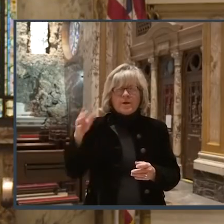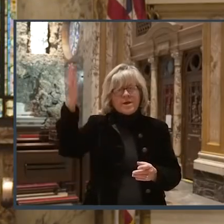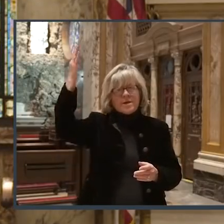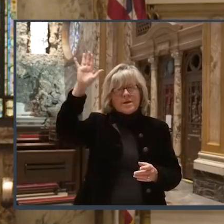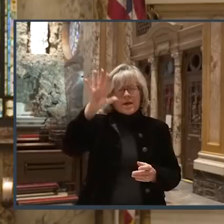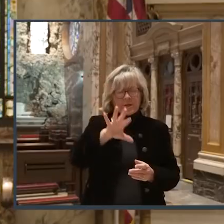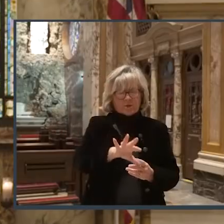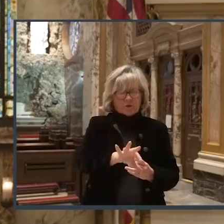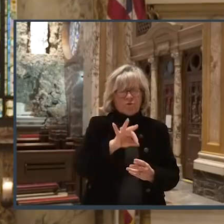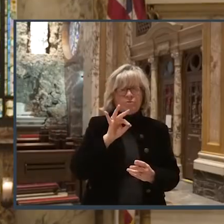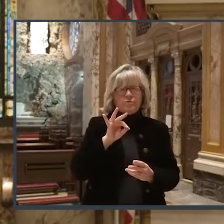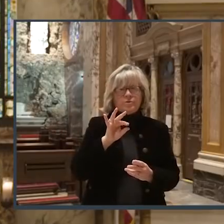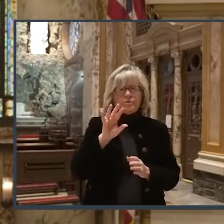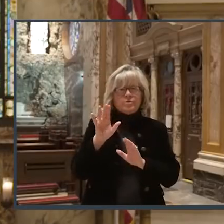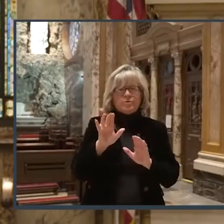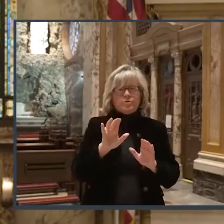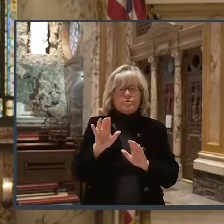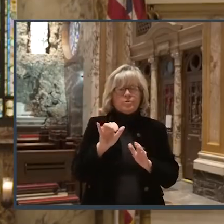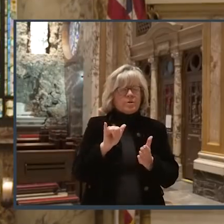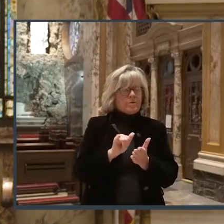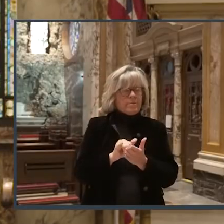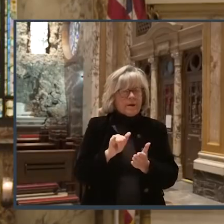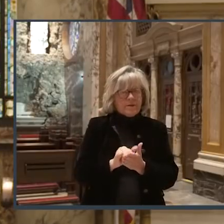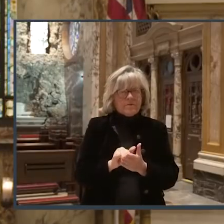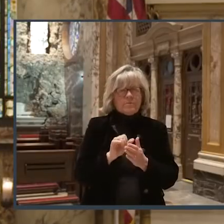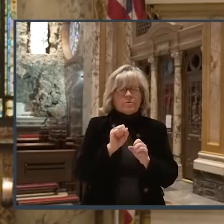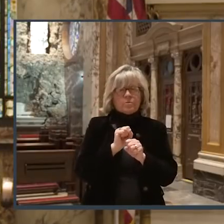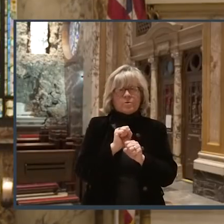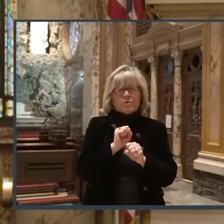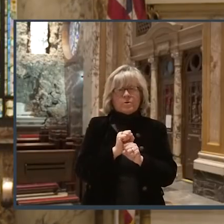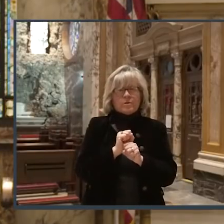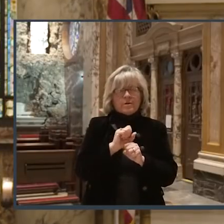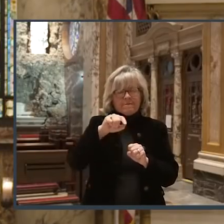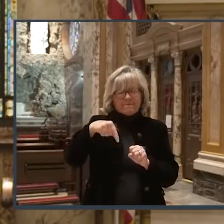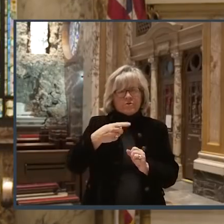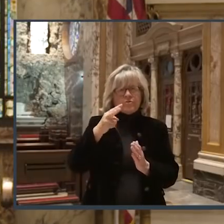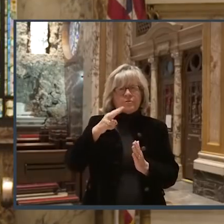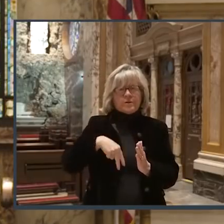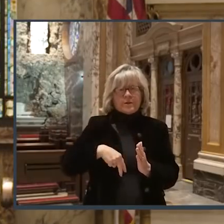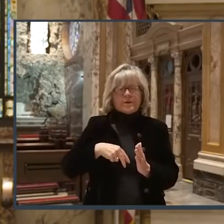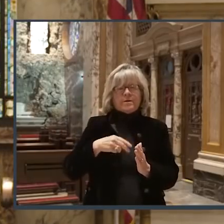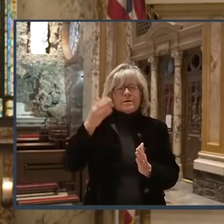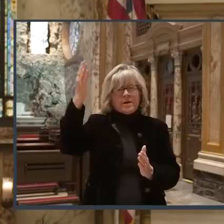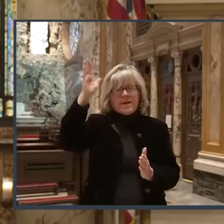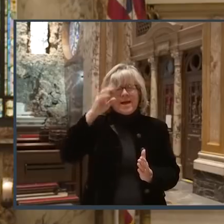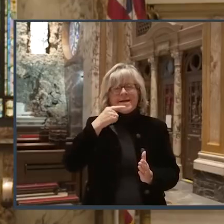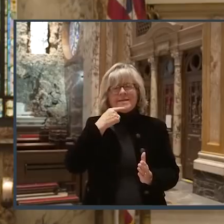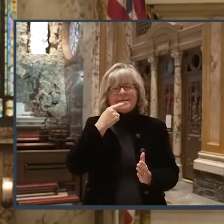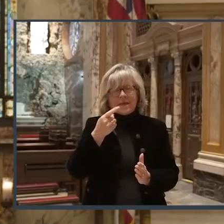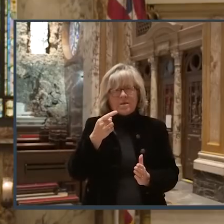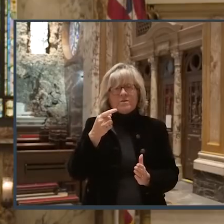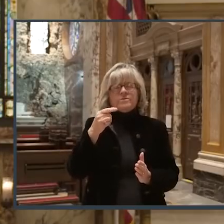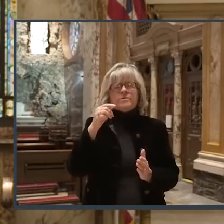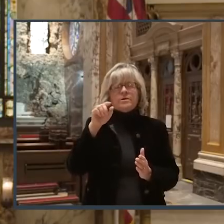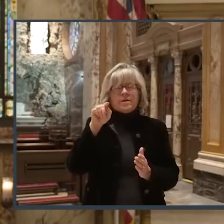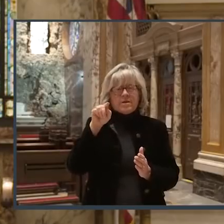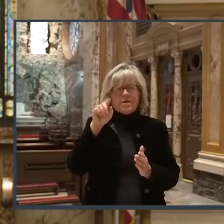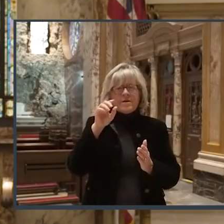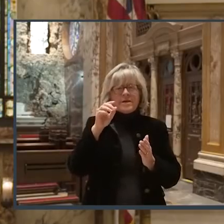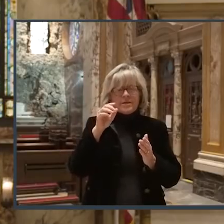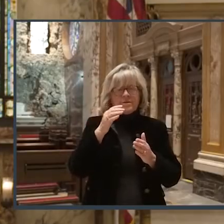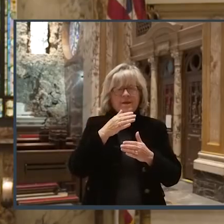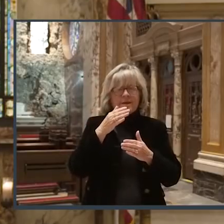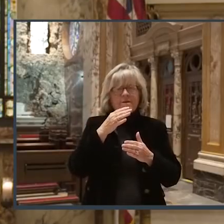chooses to do the impossible. In the first reading, God tells David that his dynasty will be without